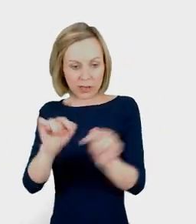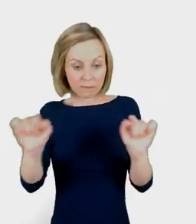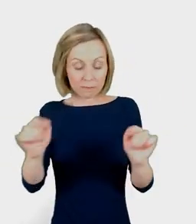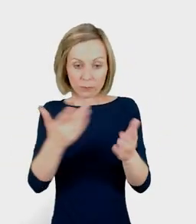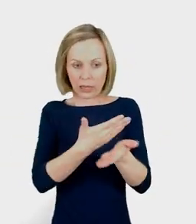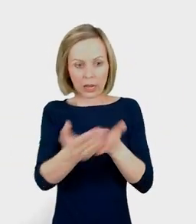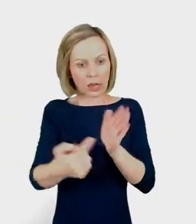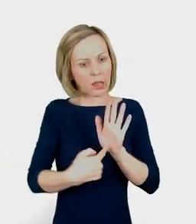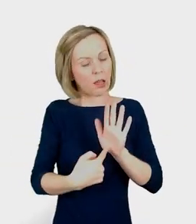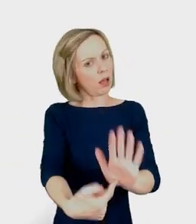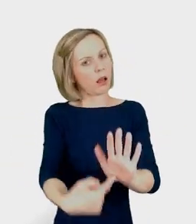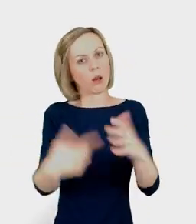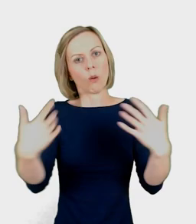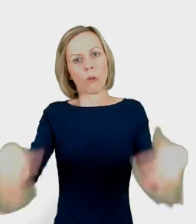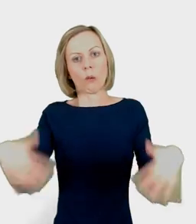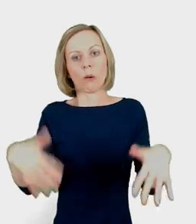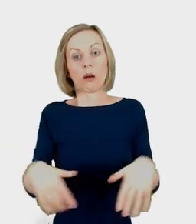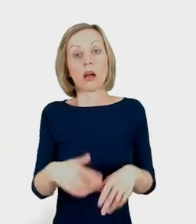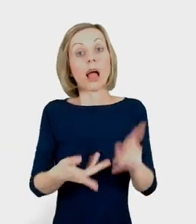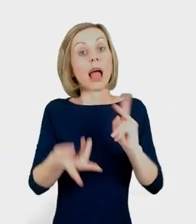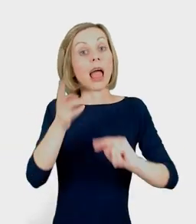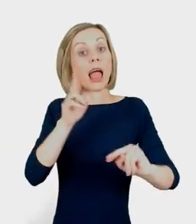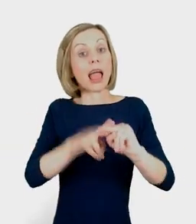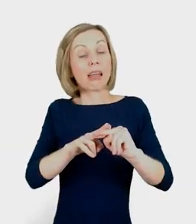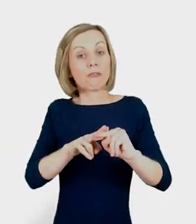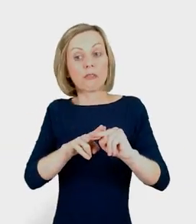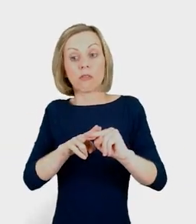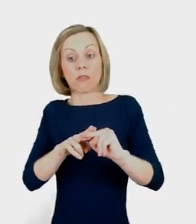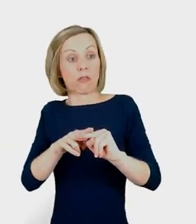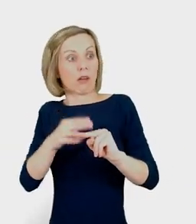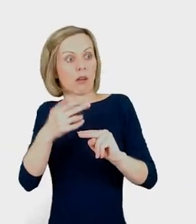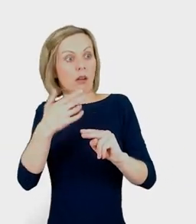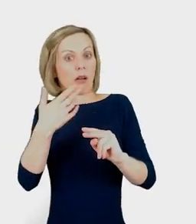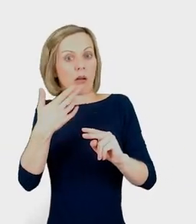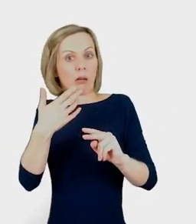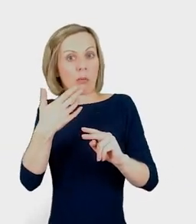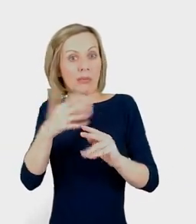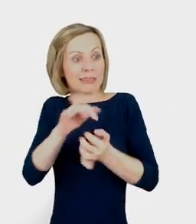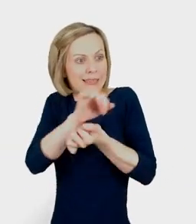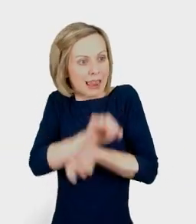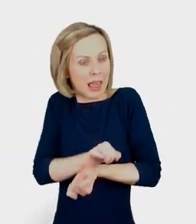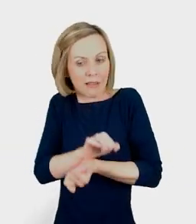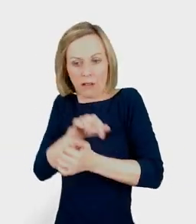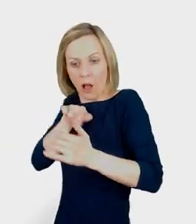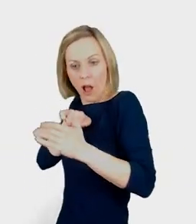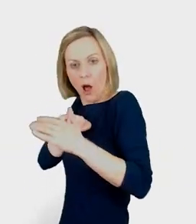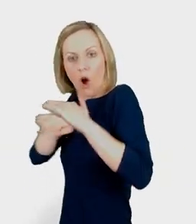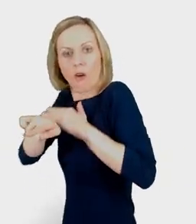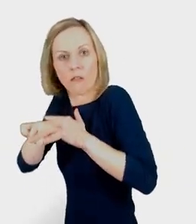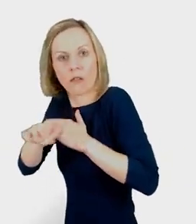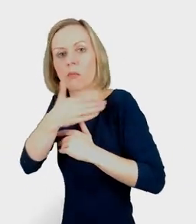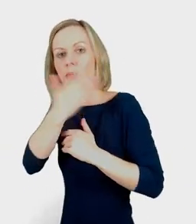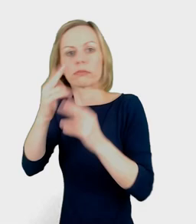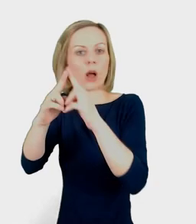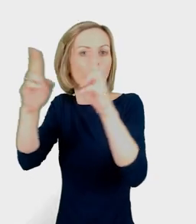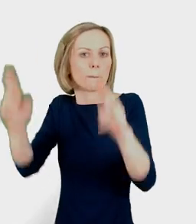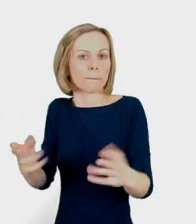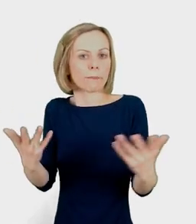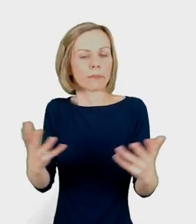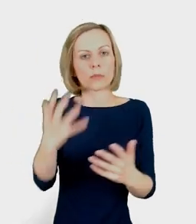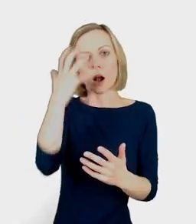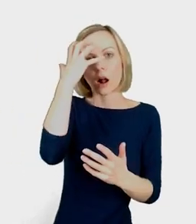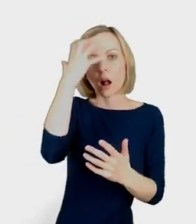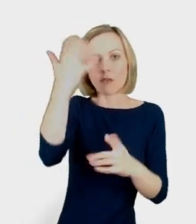absolutely clear. When a person escapes the traffickers, they are homeless. When a person leaves